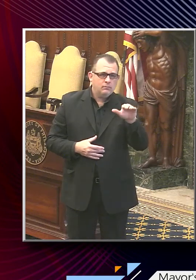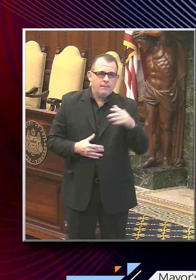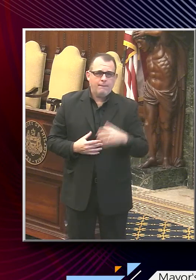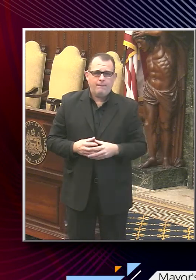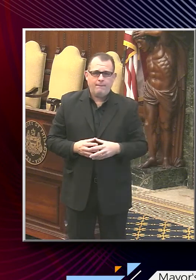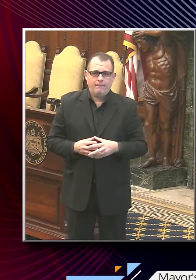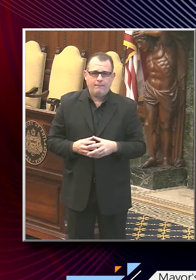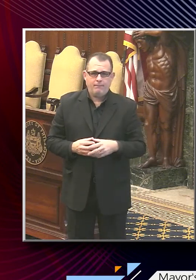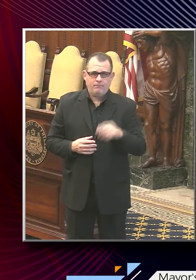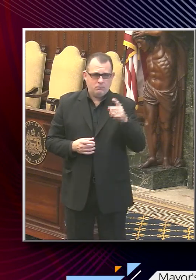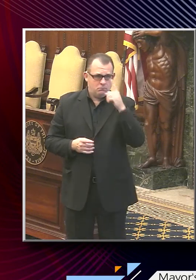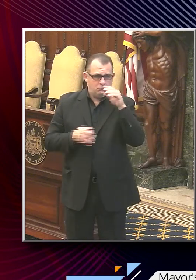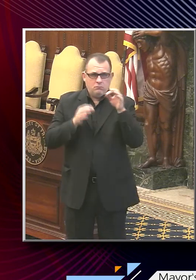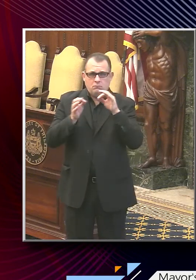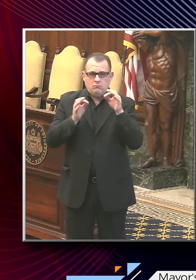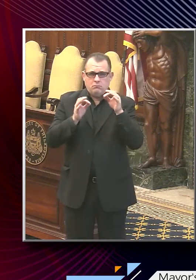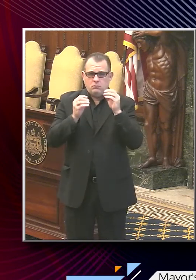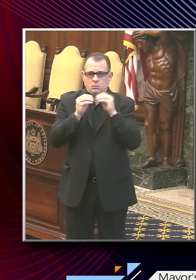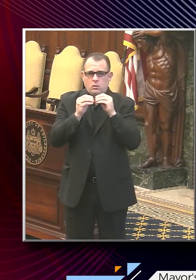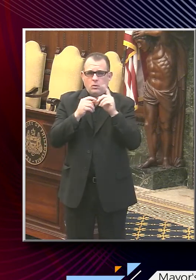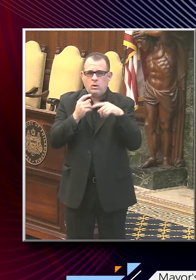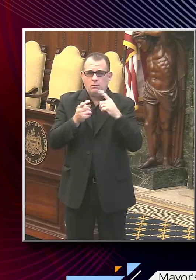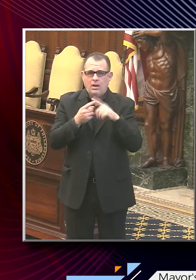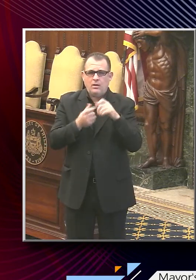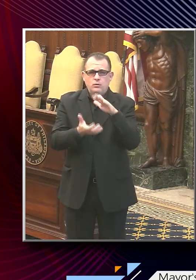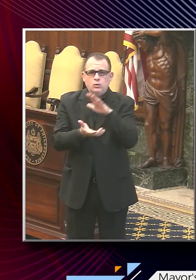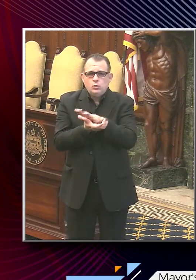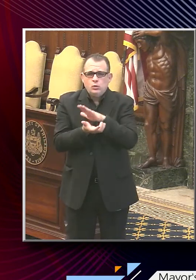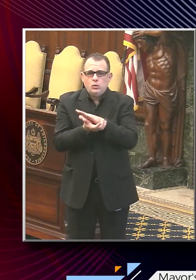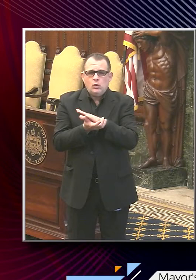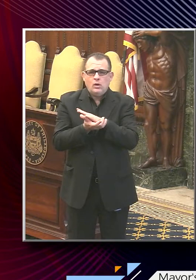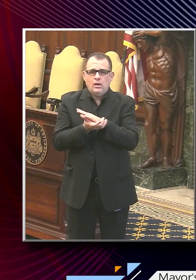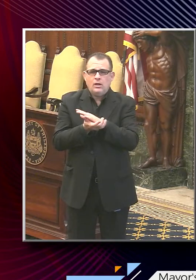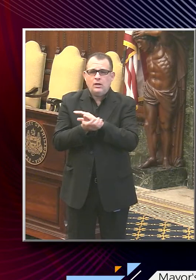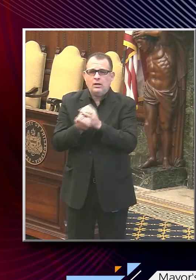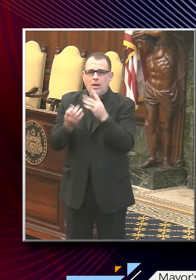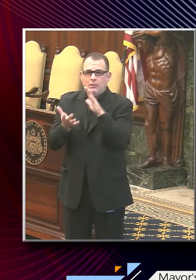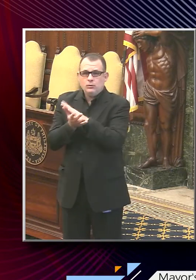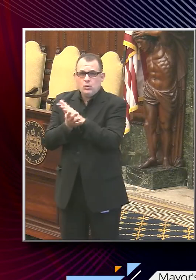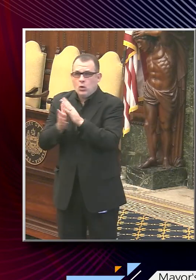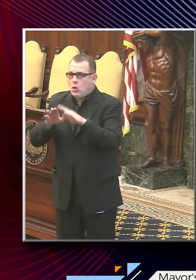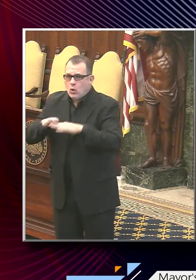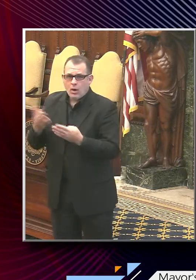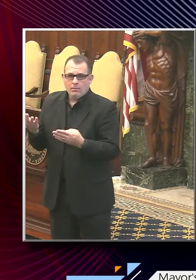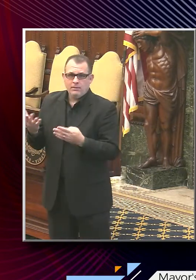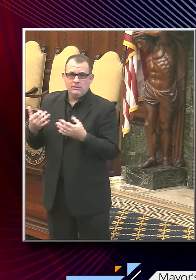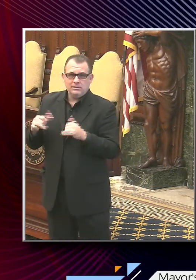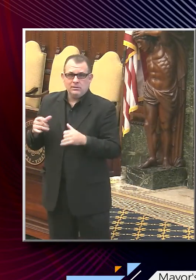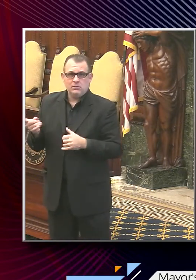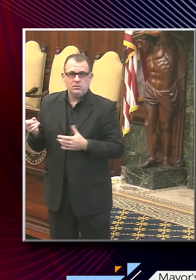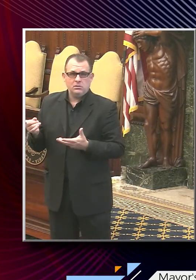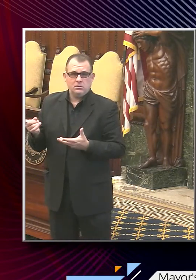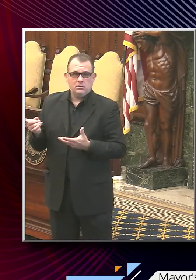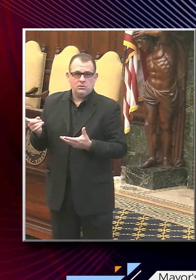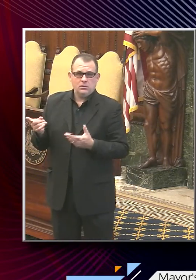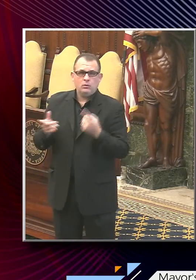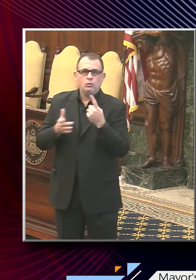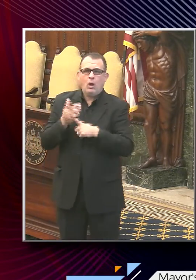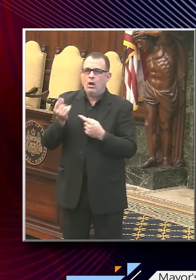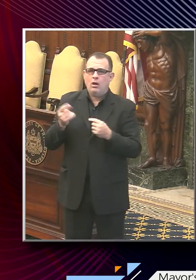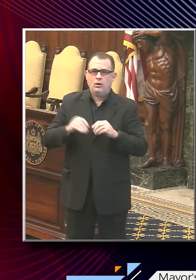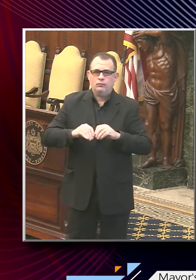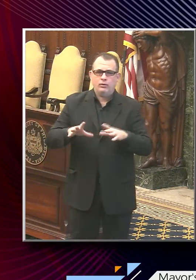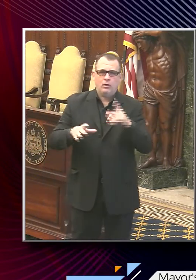anything more about the schools, how many schools remain open, and what kind of spread, if any, you have